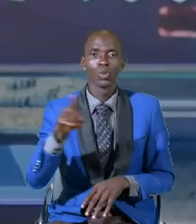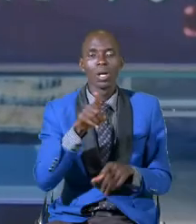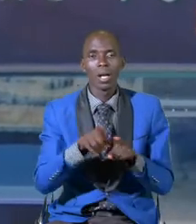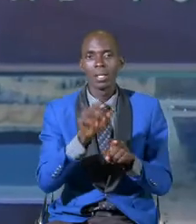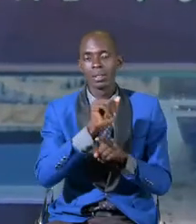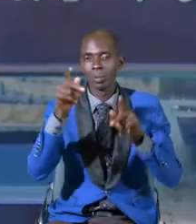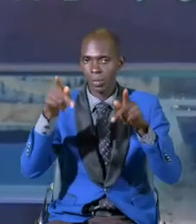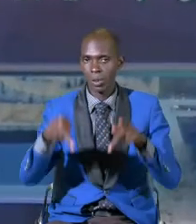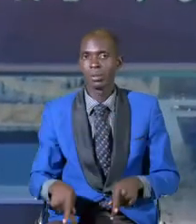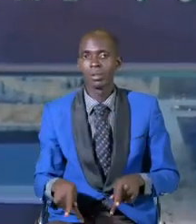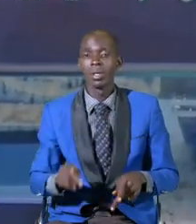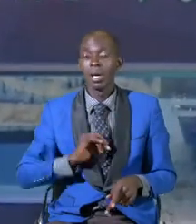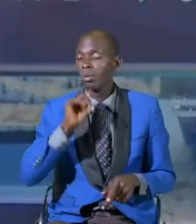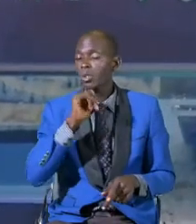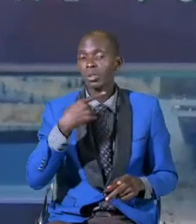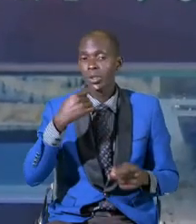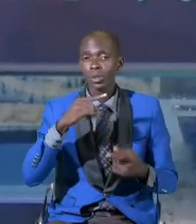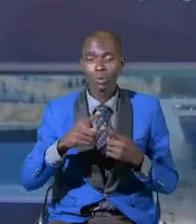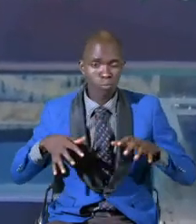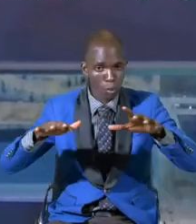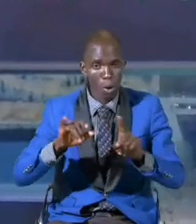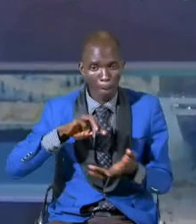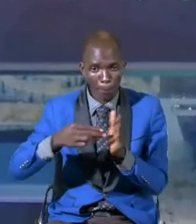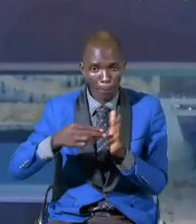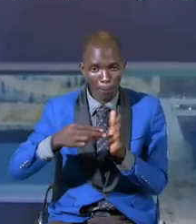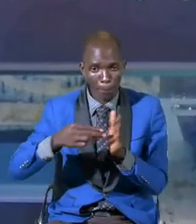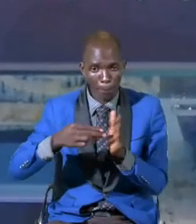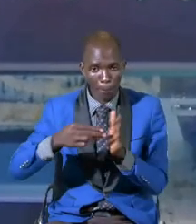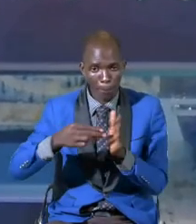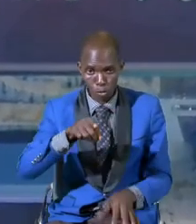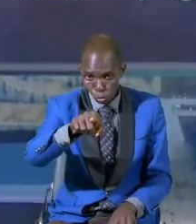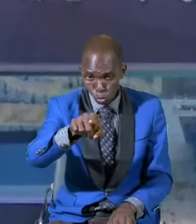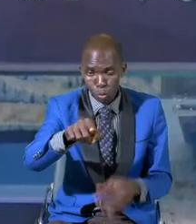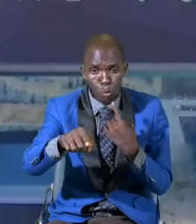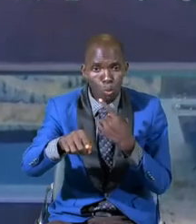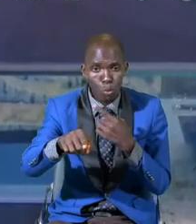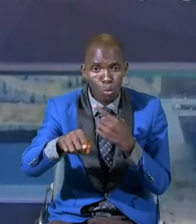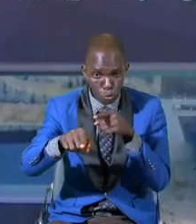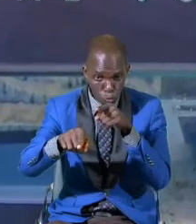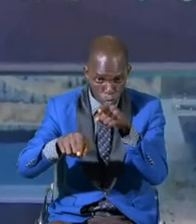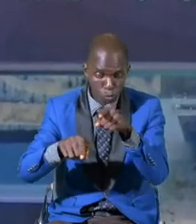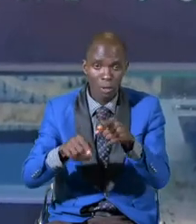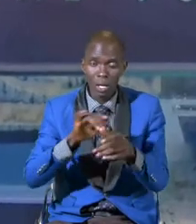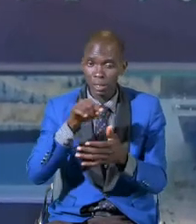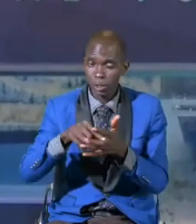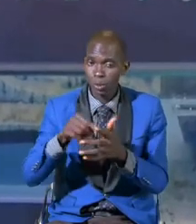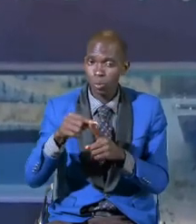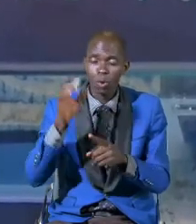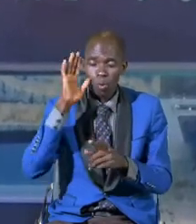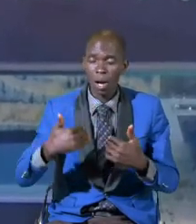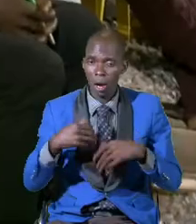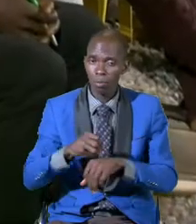not talking to a crowd. I'm talking to you. And this word will have impact in your soul, in your spirit,